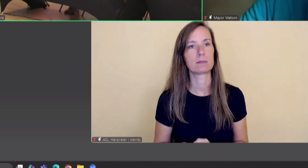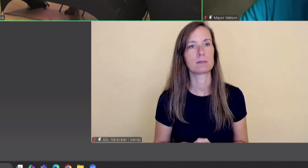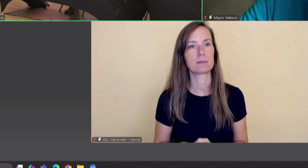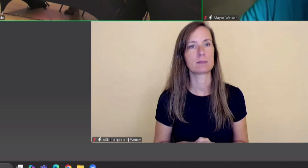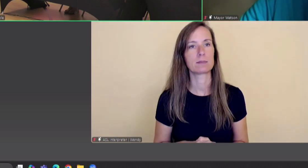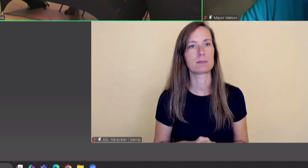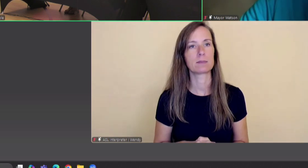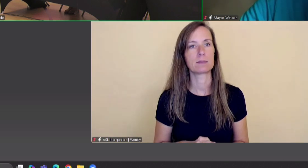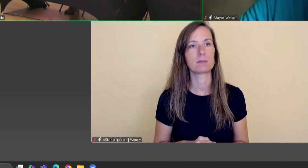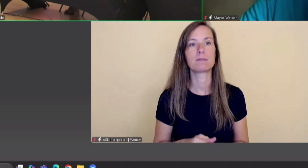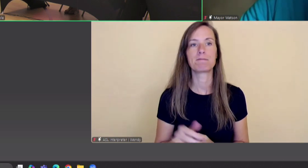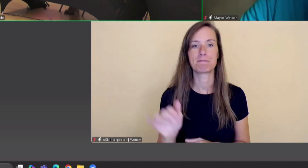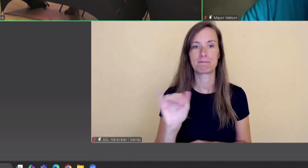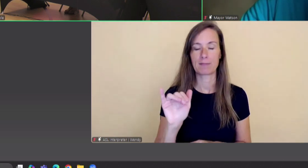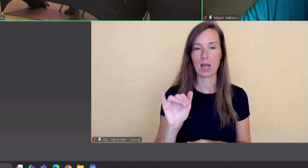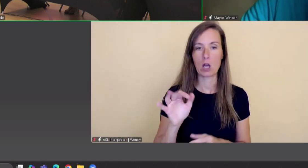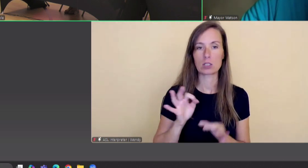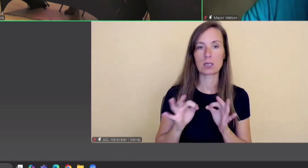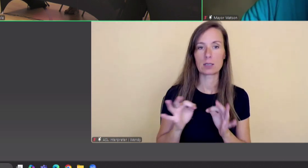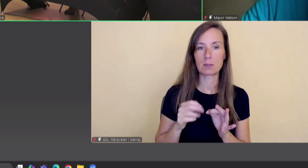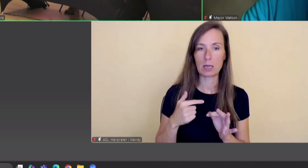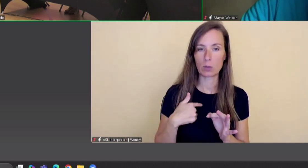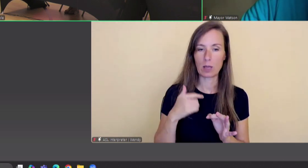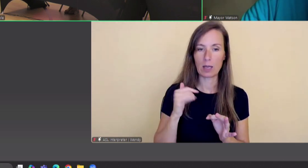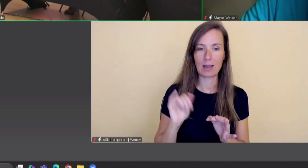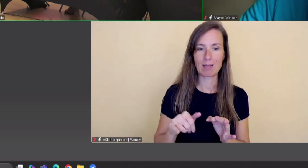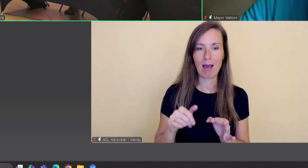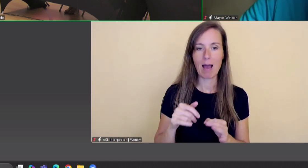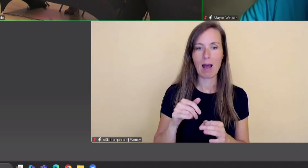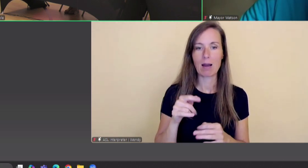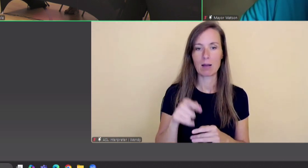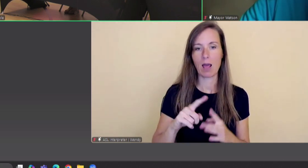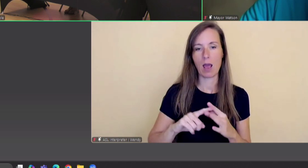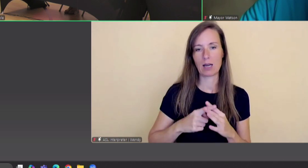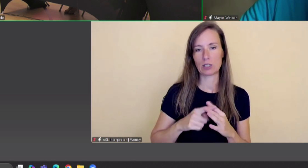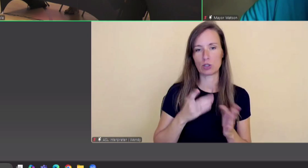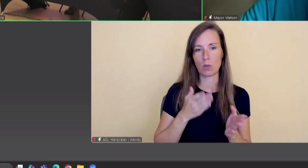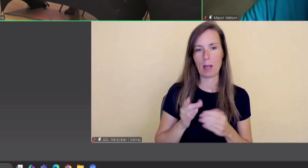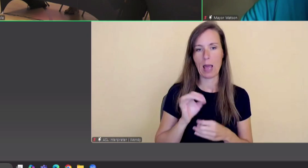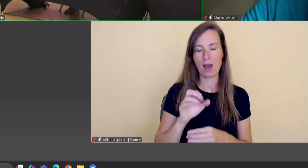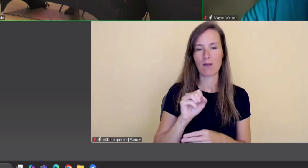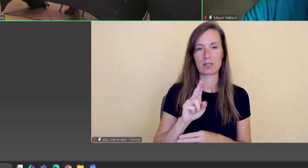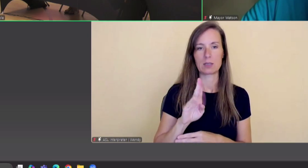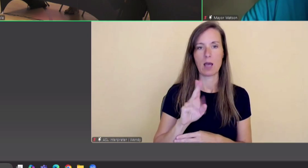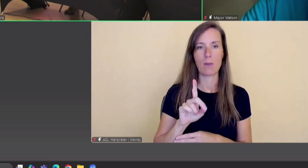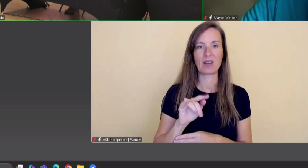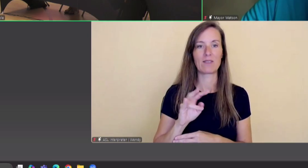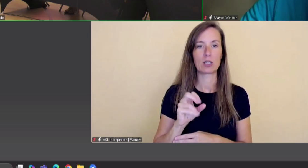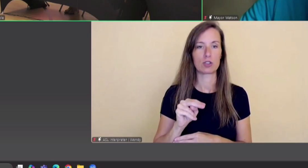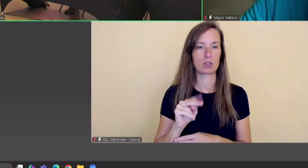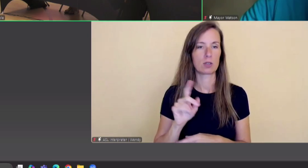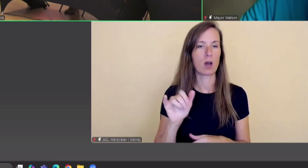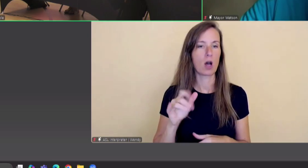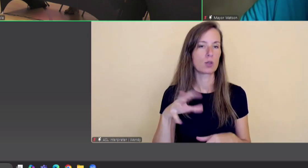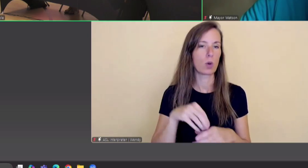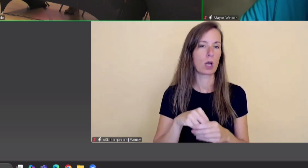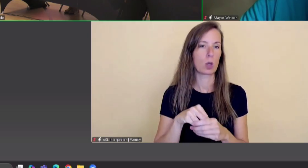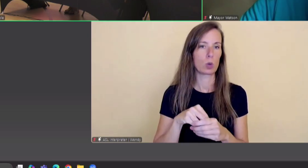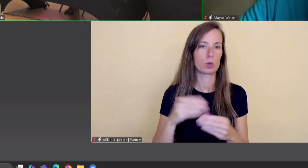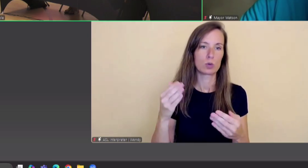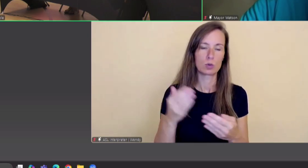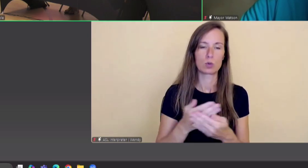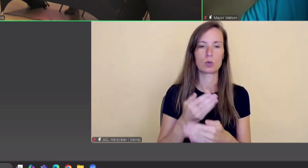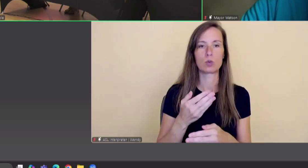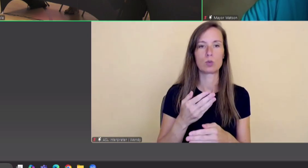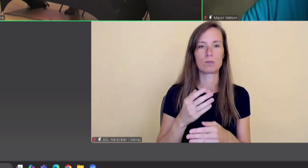They also indicated to me that the preliminary plan of subdivision includes an updated traffic study. The developer is